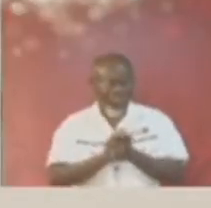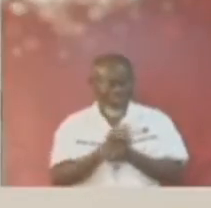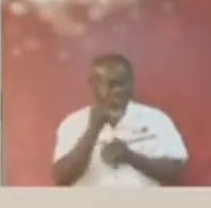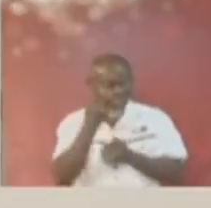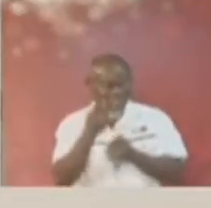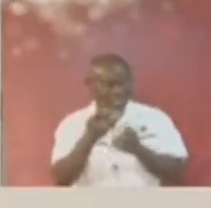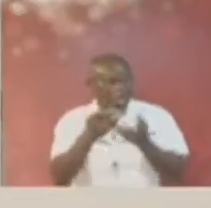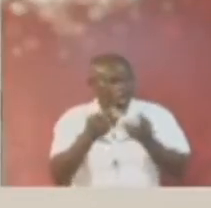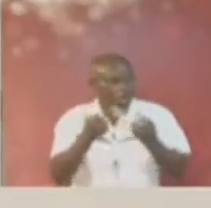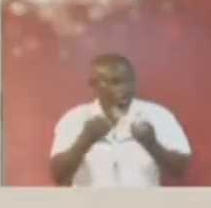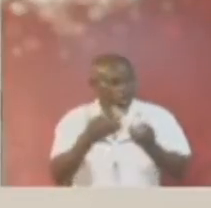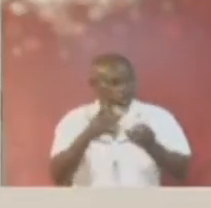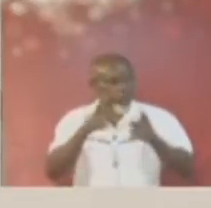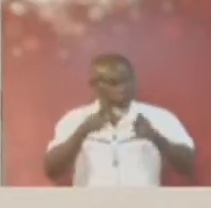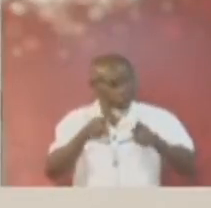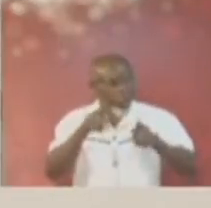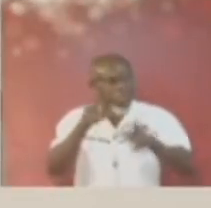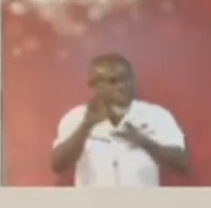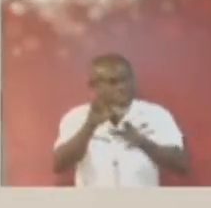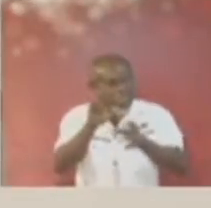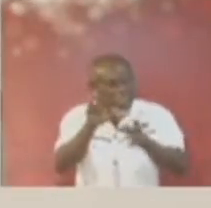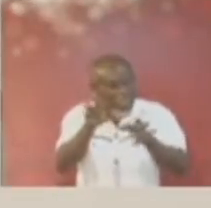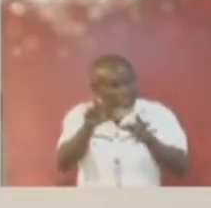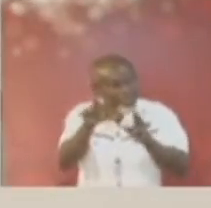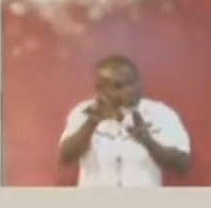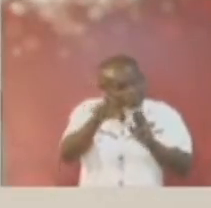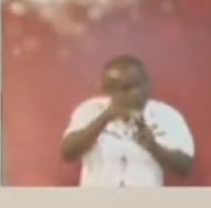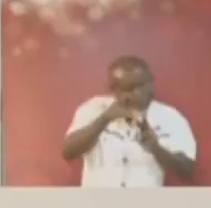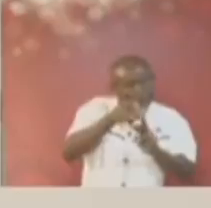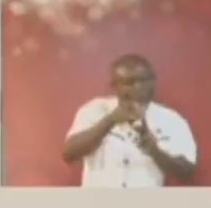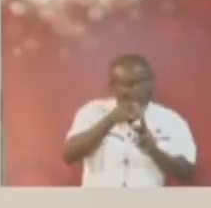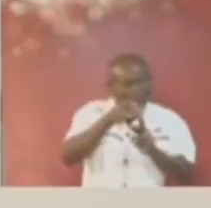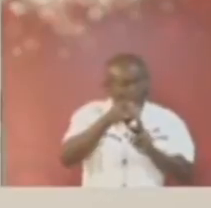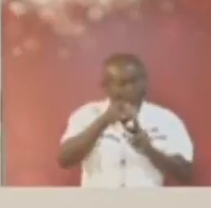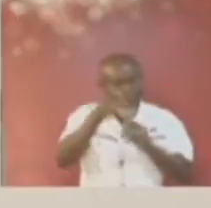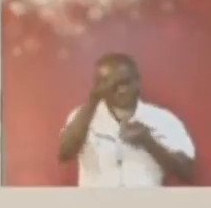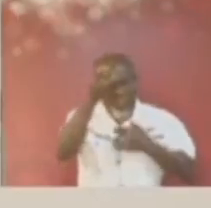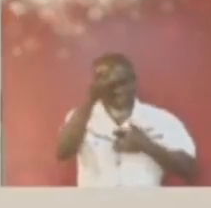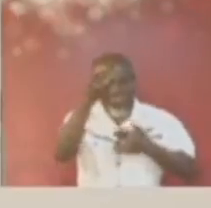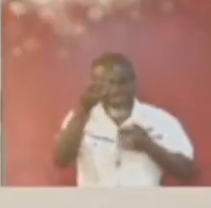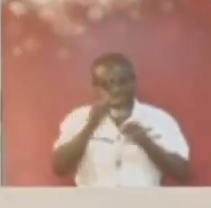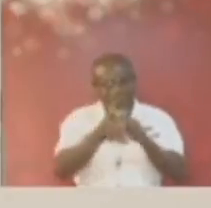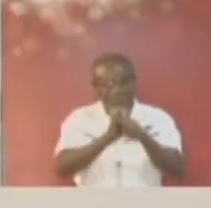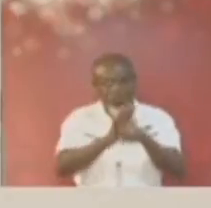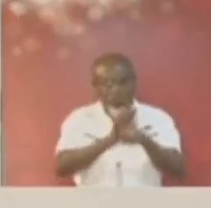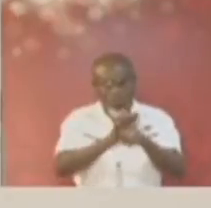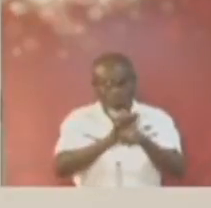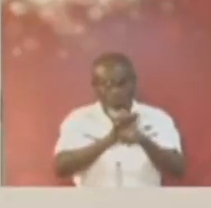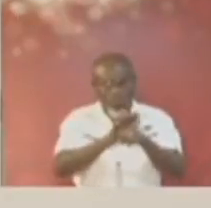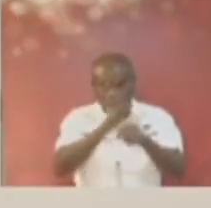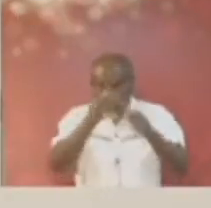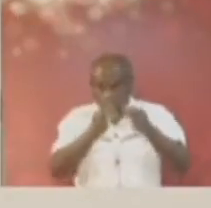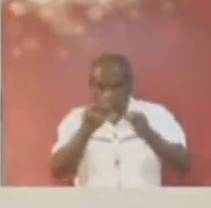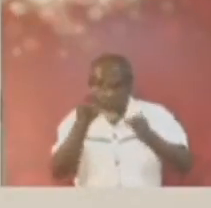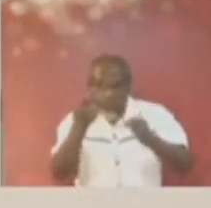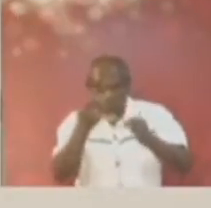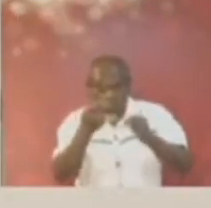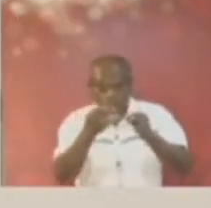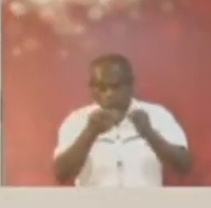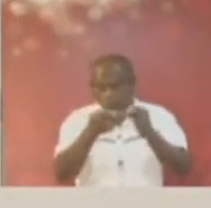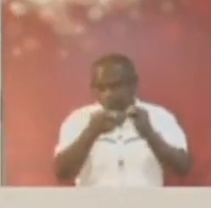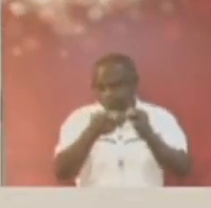seeing on a daily basis, what sort of numbers of new cases. If we start seeing new cases going up, we know that